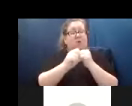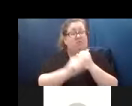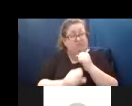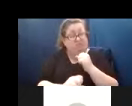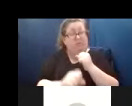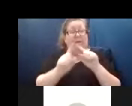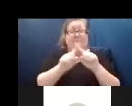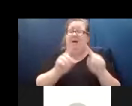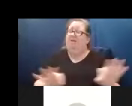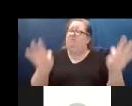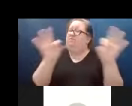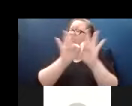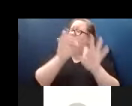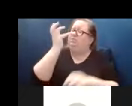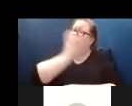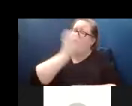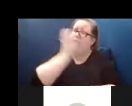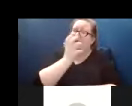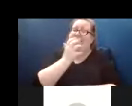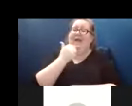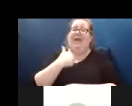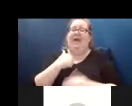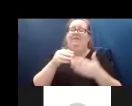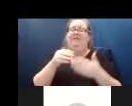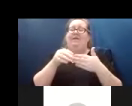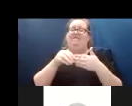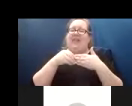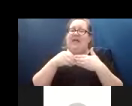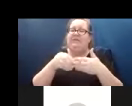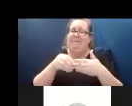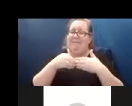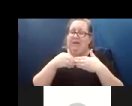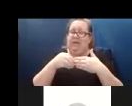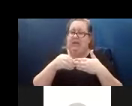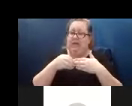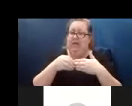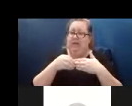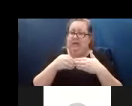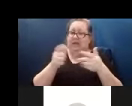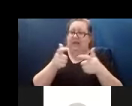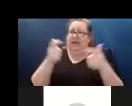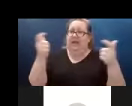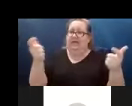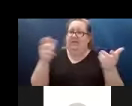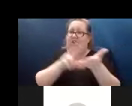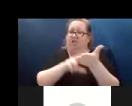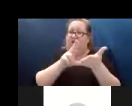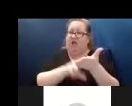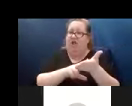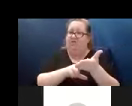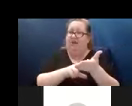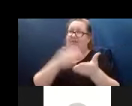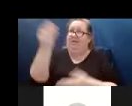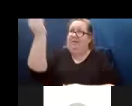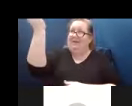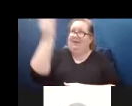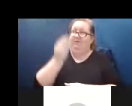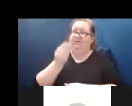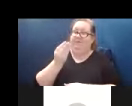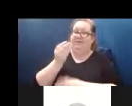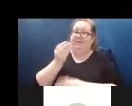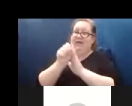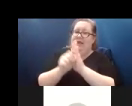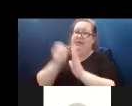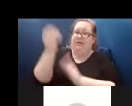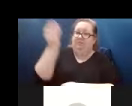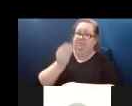important, is has some flexibility in the kind of larger contracts coming down from the state that